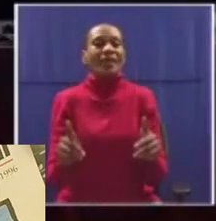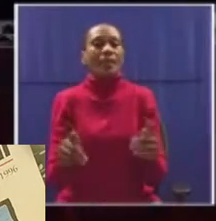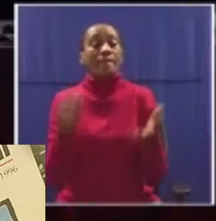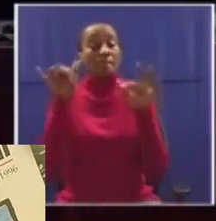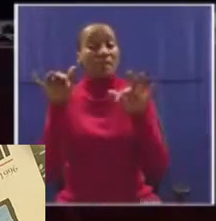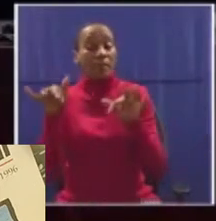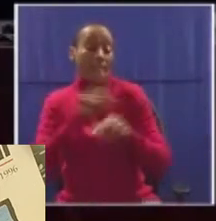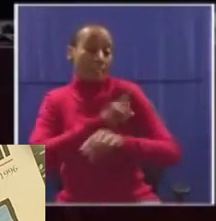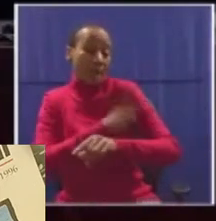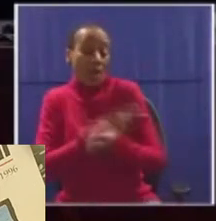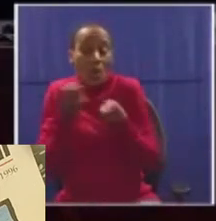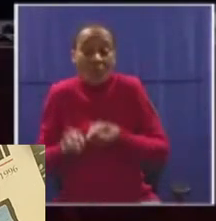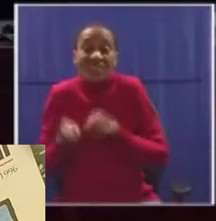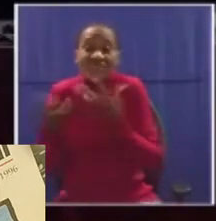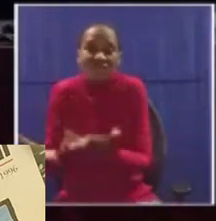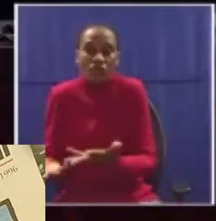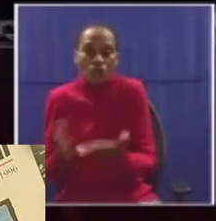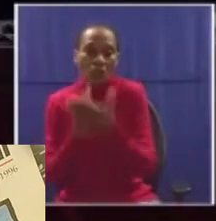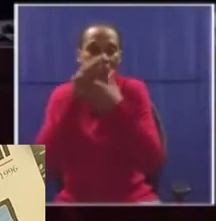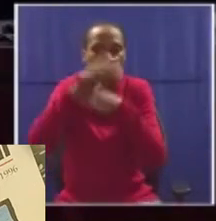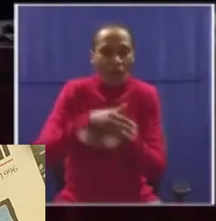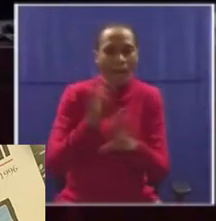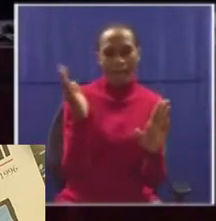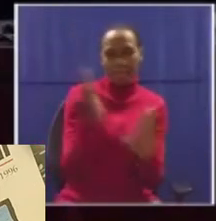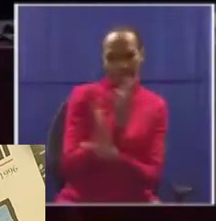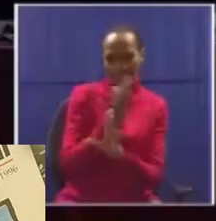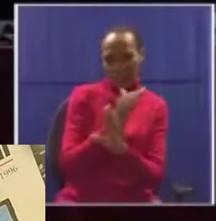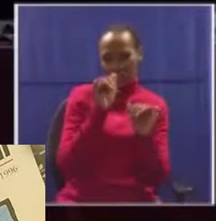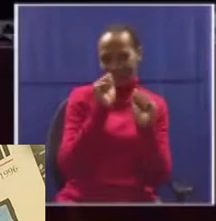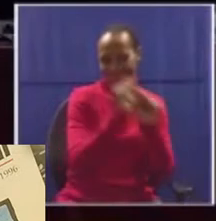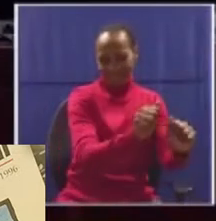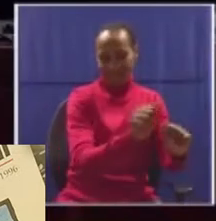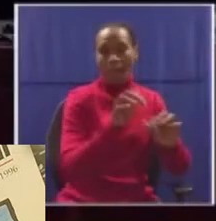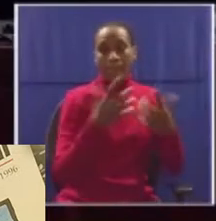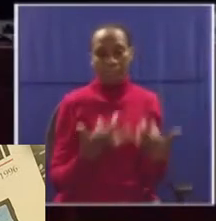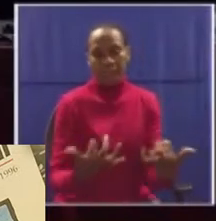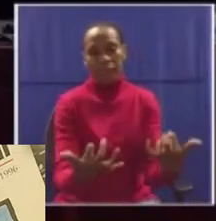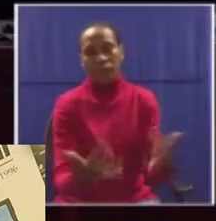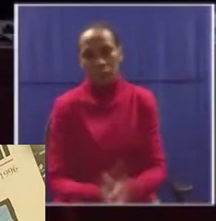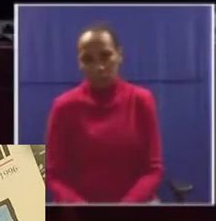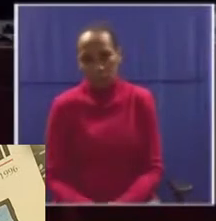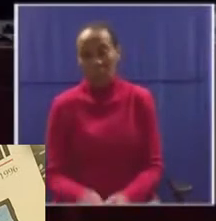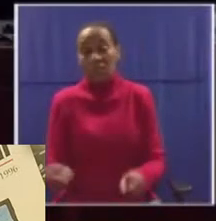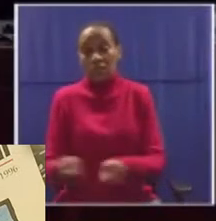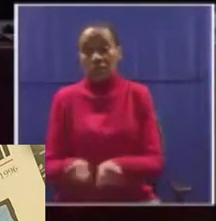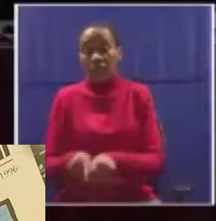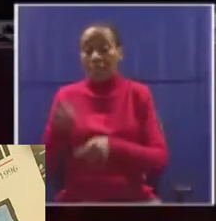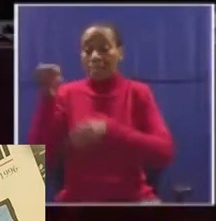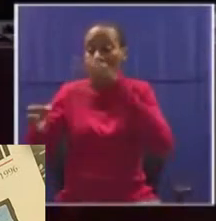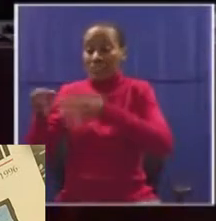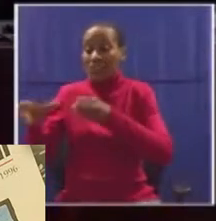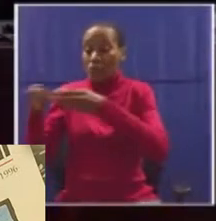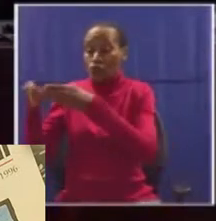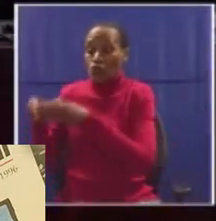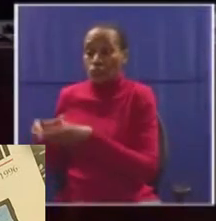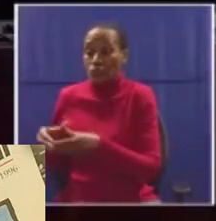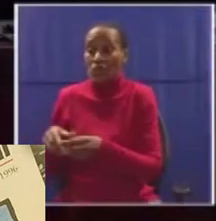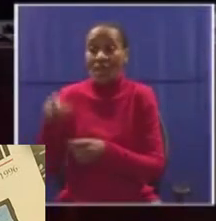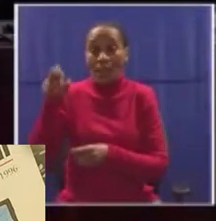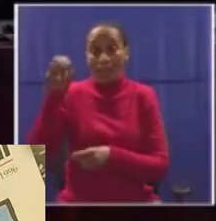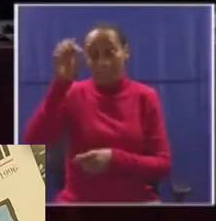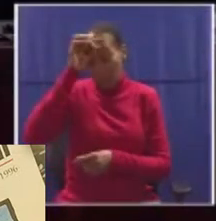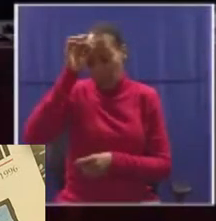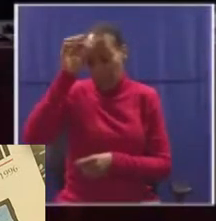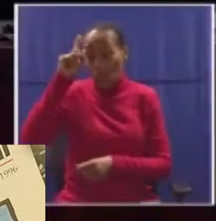people powers to intrude on the privacy of citizens and of opposition police call parties so